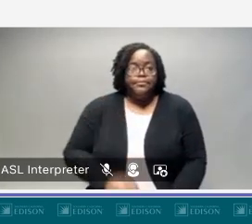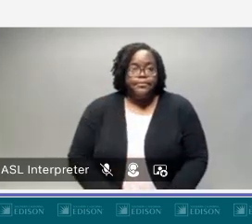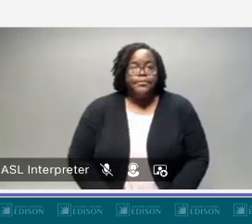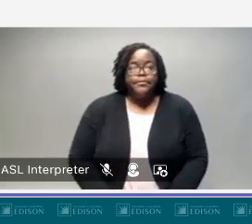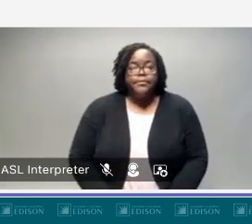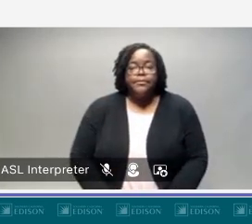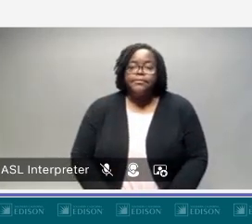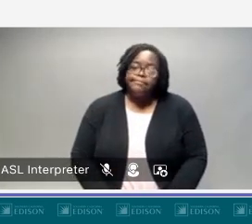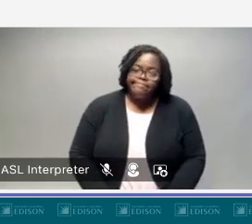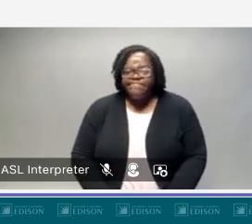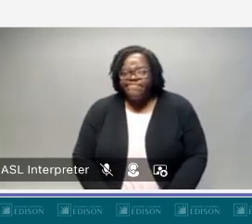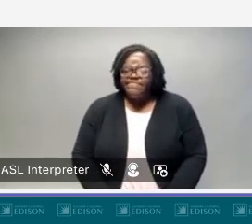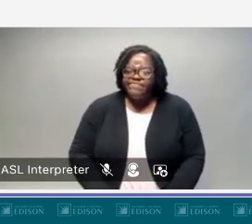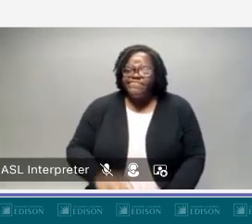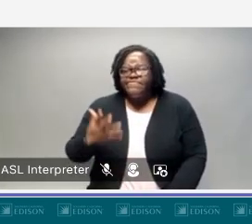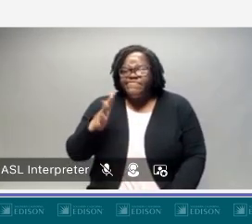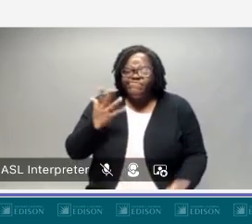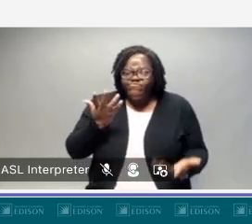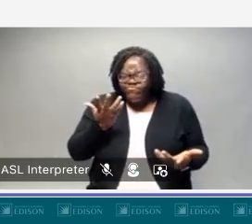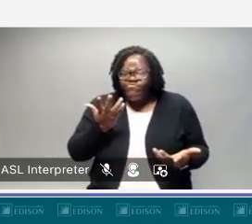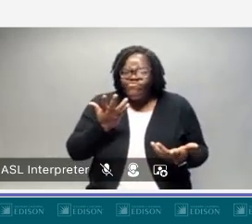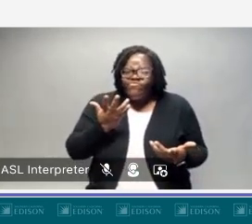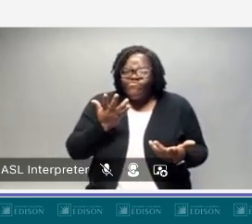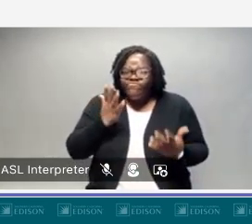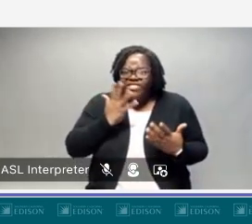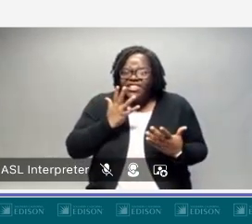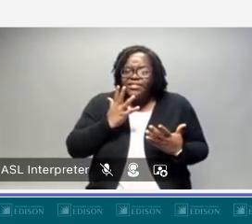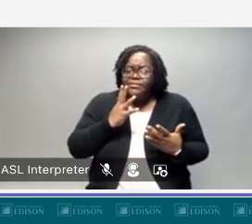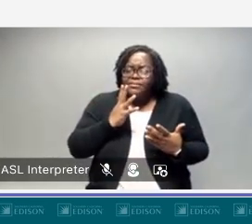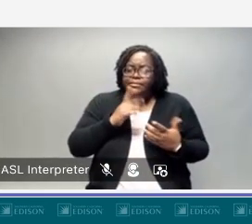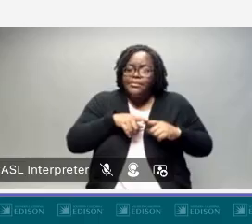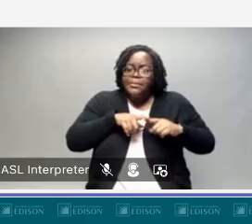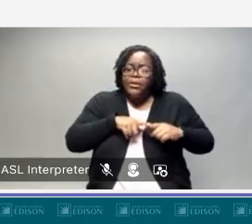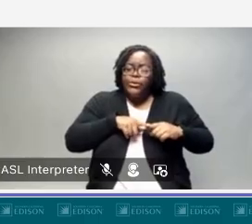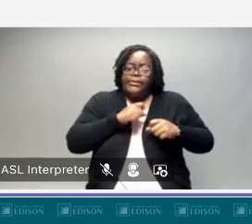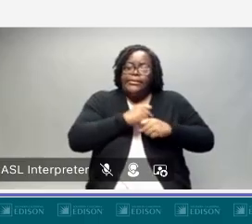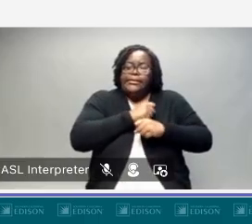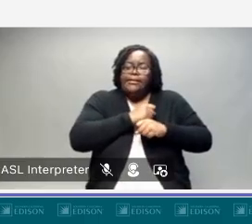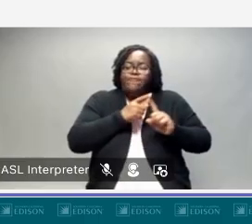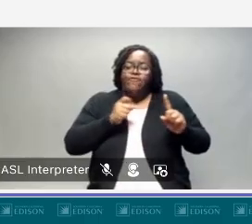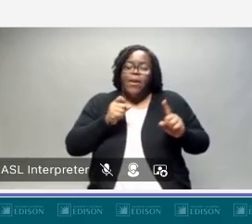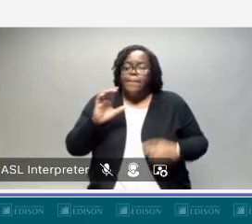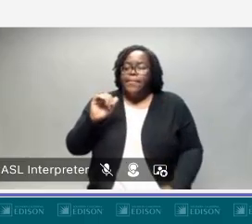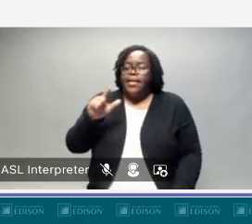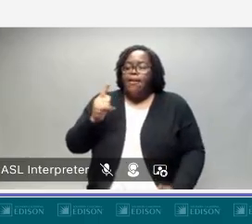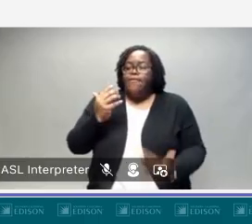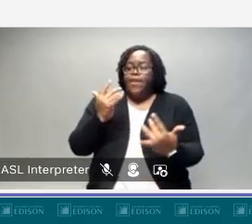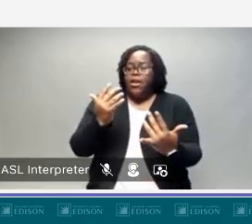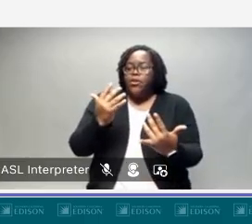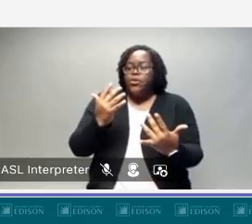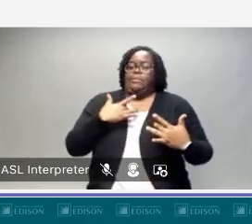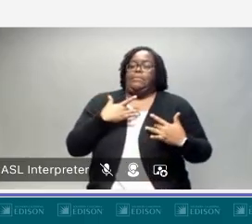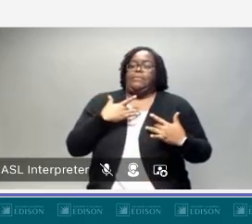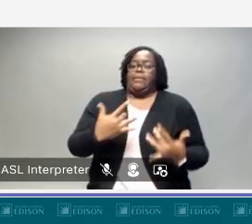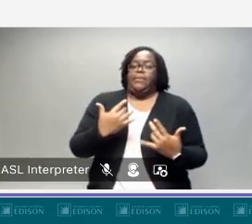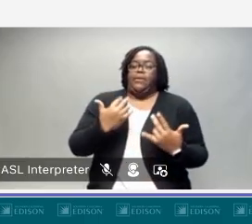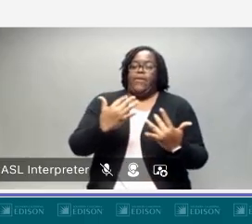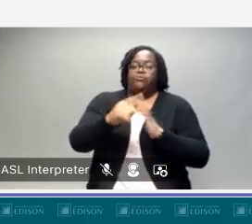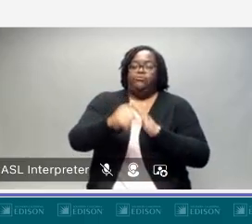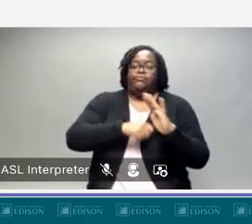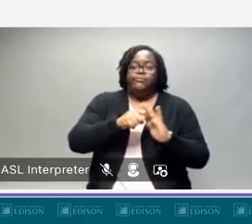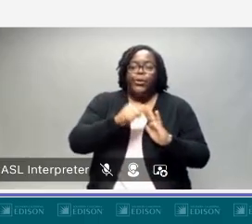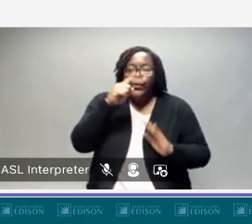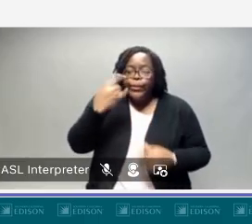grim. This is based on CAL FIRE statistics, what wildfire seasons look like. And this